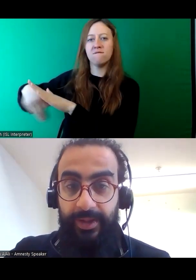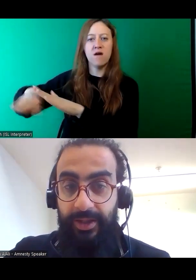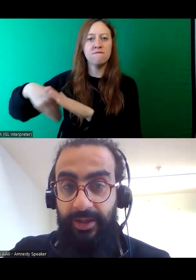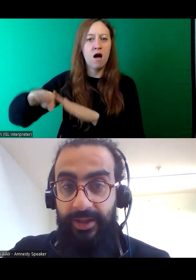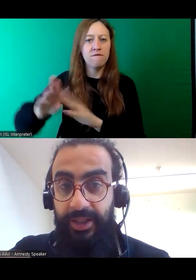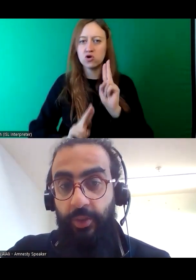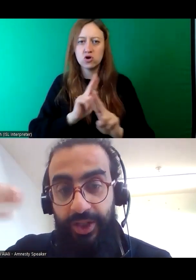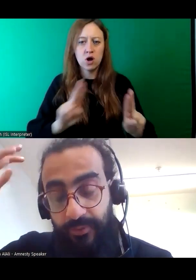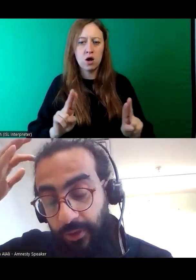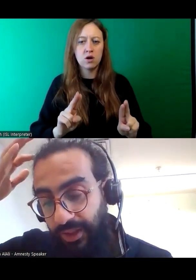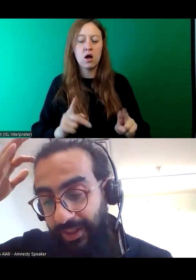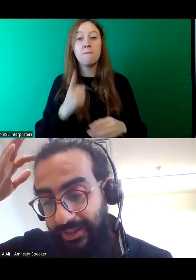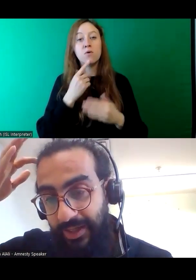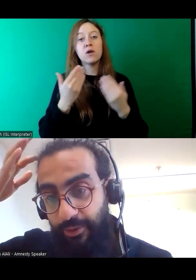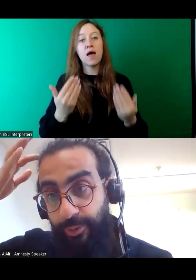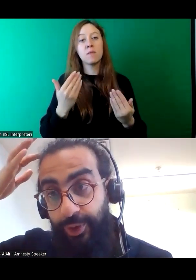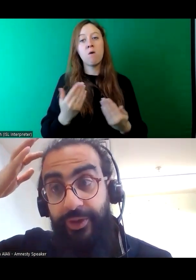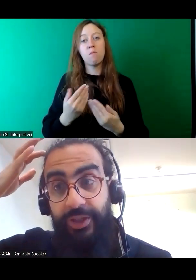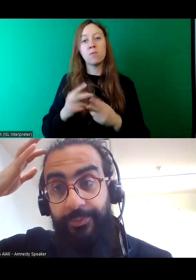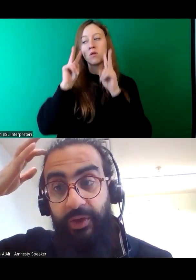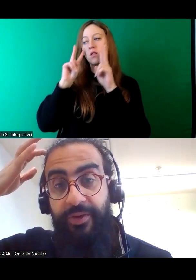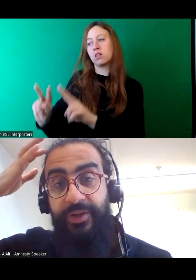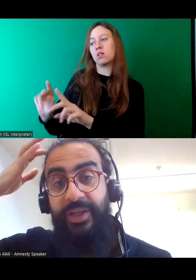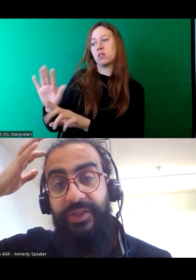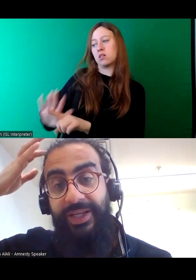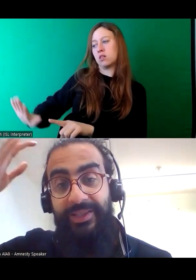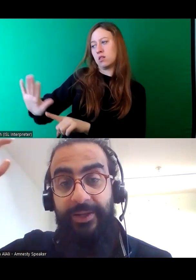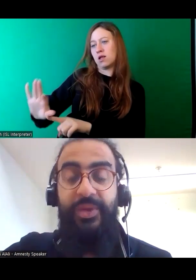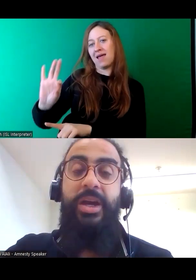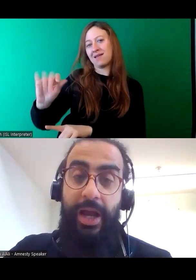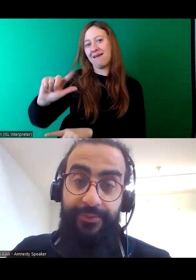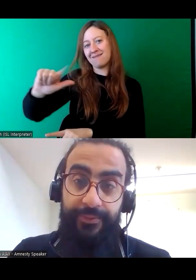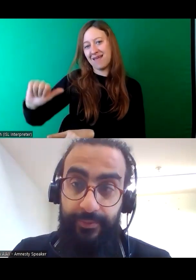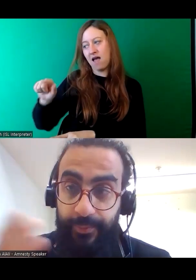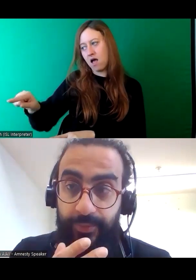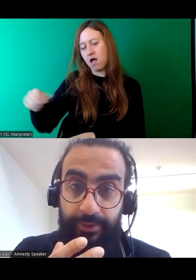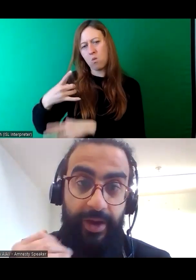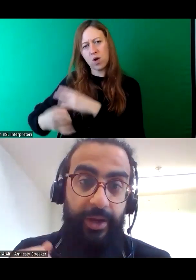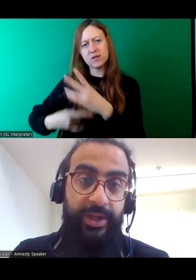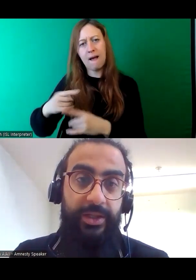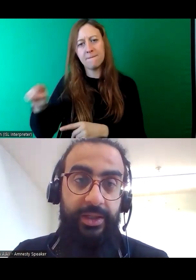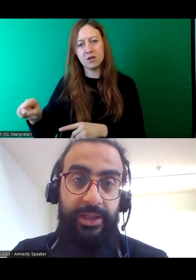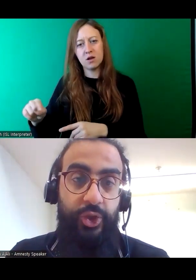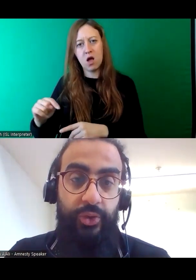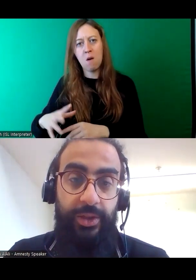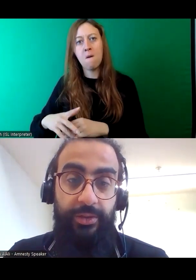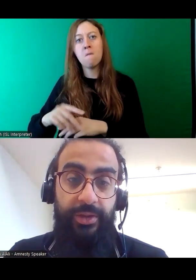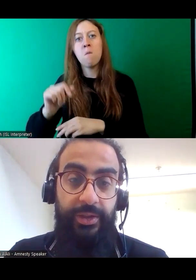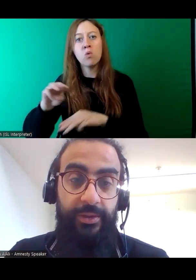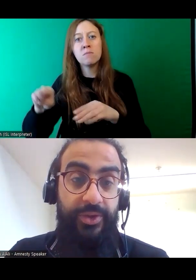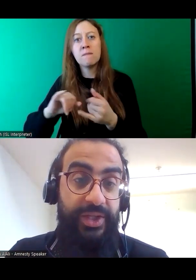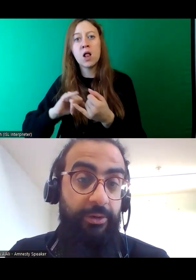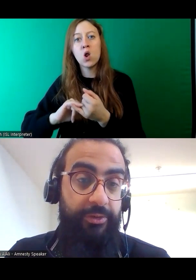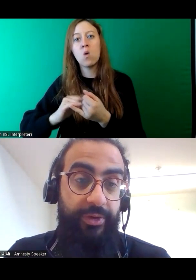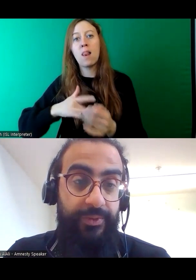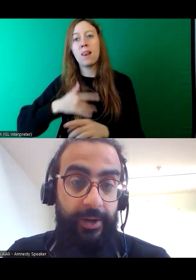see the situation folding in Gaza now, the majority of the residents in Gaza have run away to